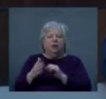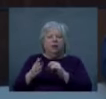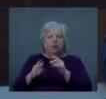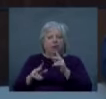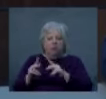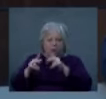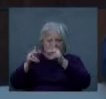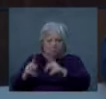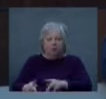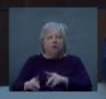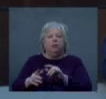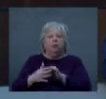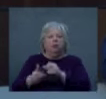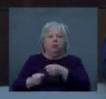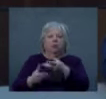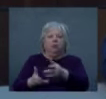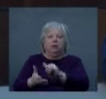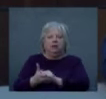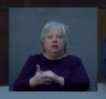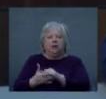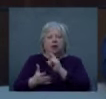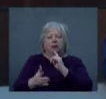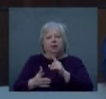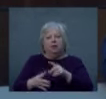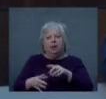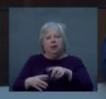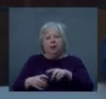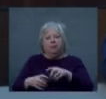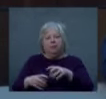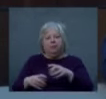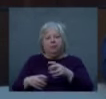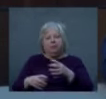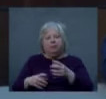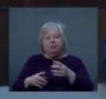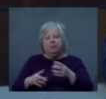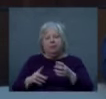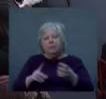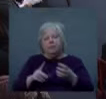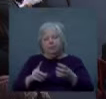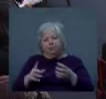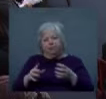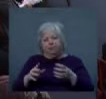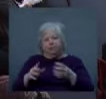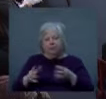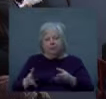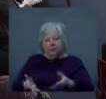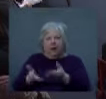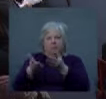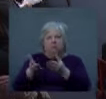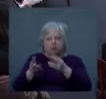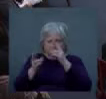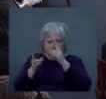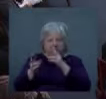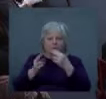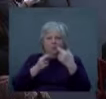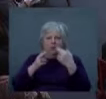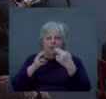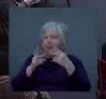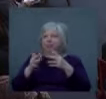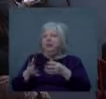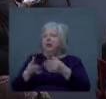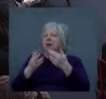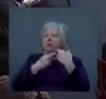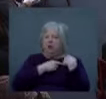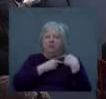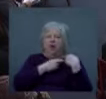accountability. So hopefully that answers your question. Gladly accept that. Thank you, sir. Thank you.